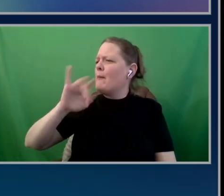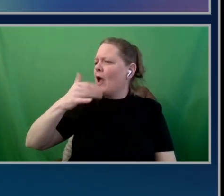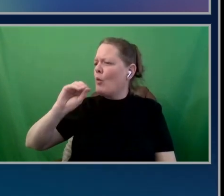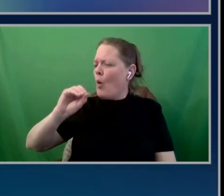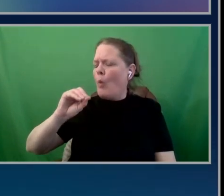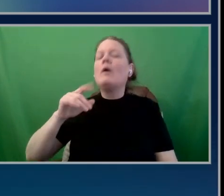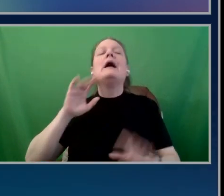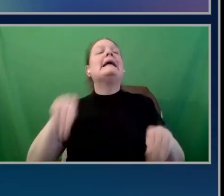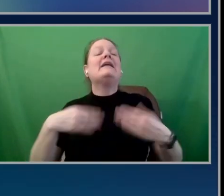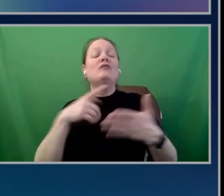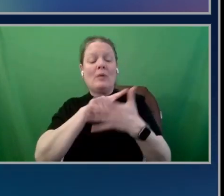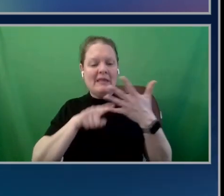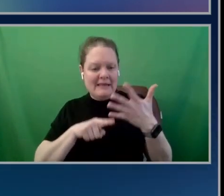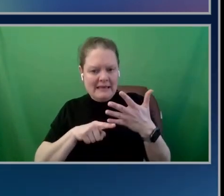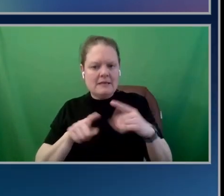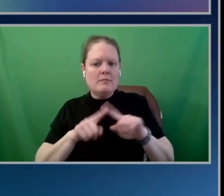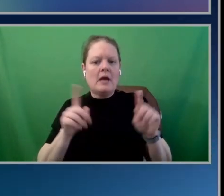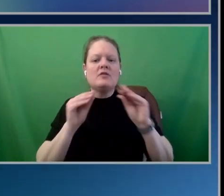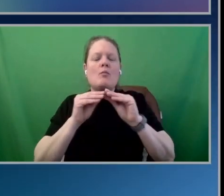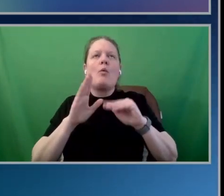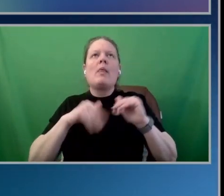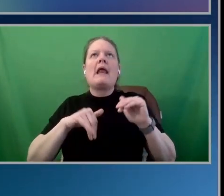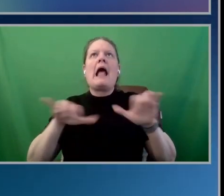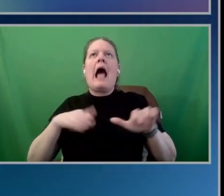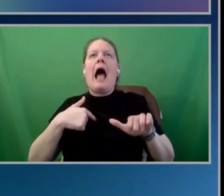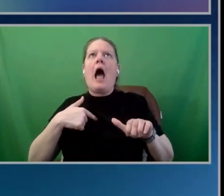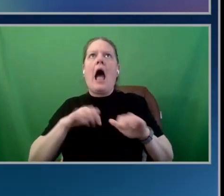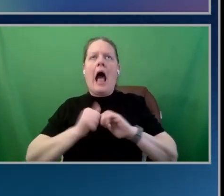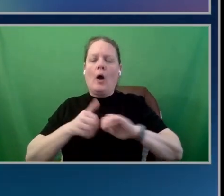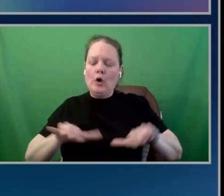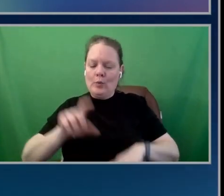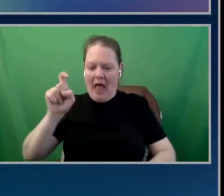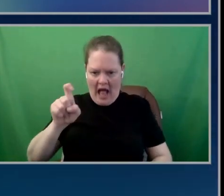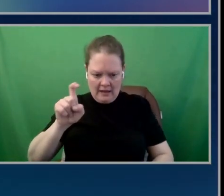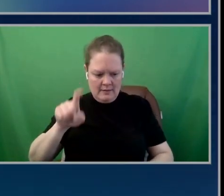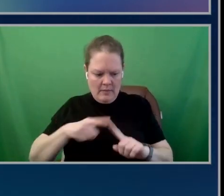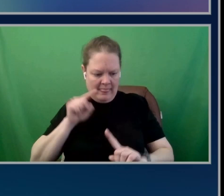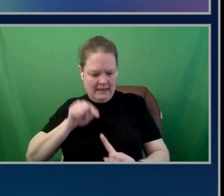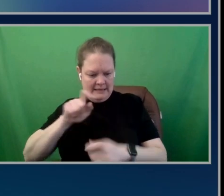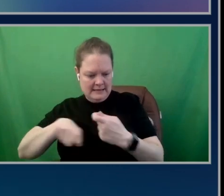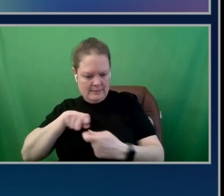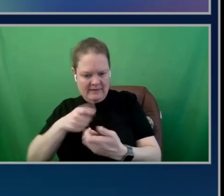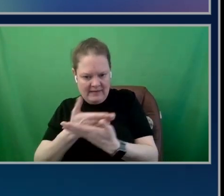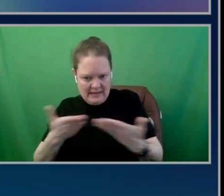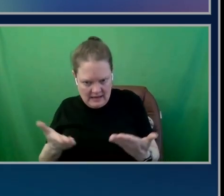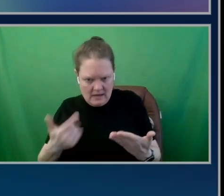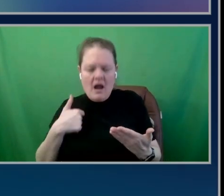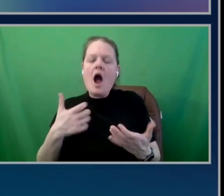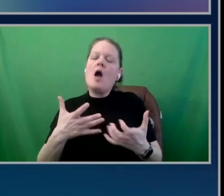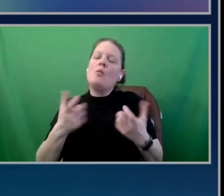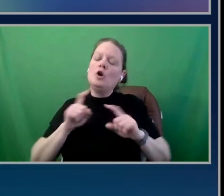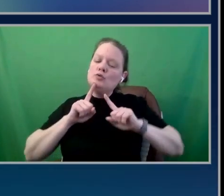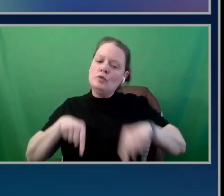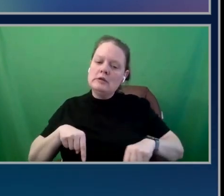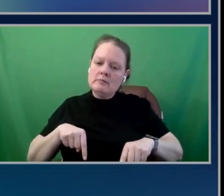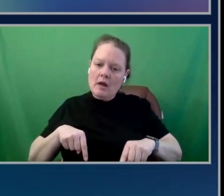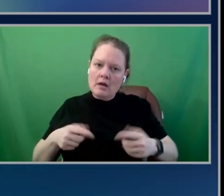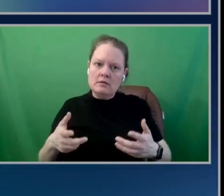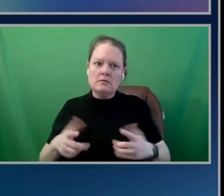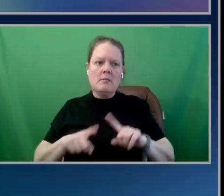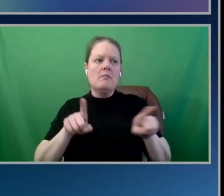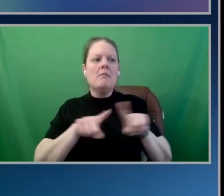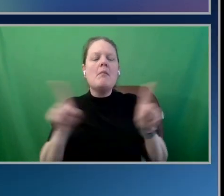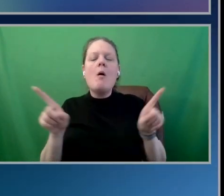more than just how do I do X. It's but how do I do this specific thing? Here's how I want you to respond, but also here's what